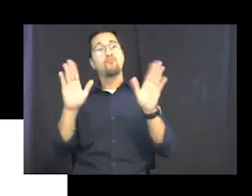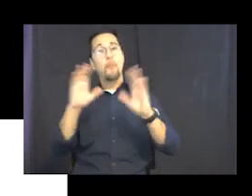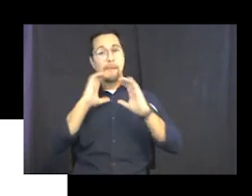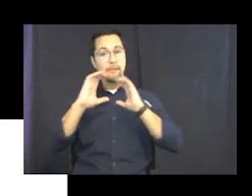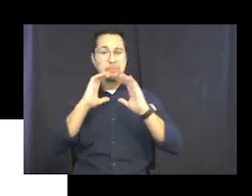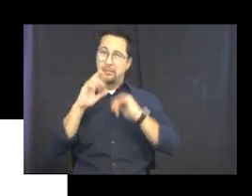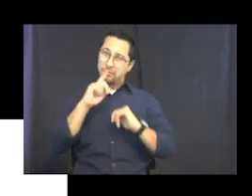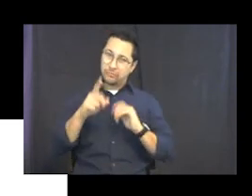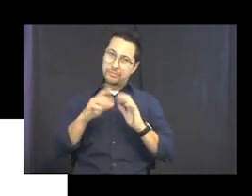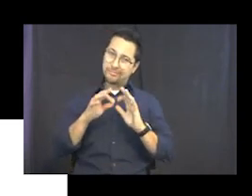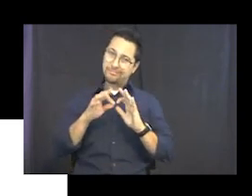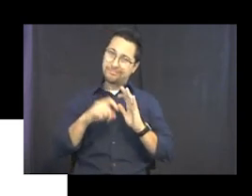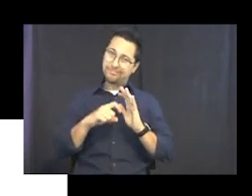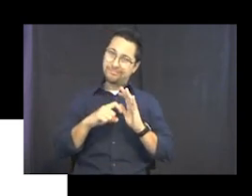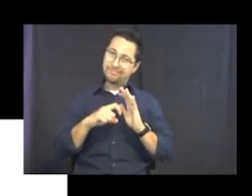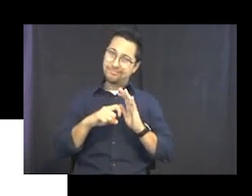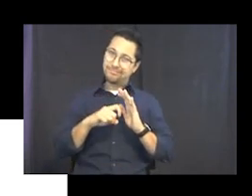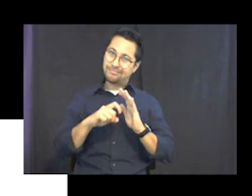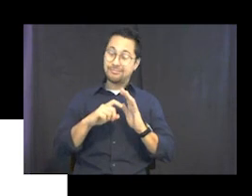is key,